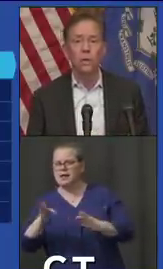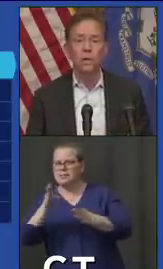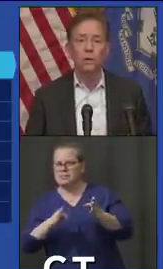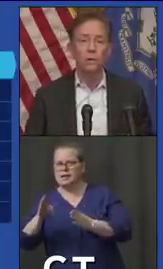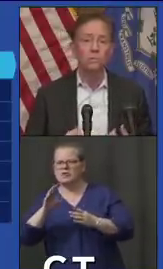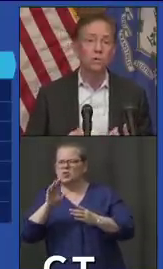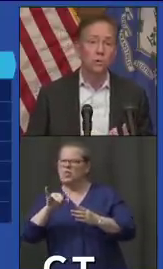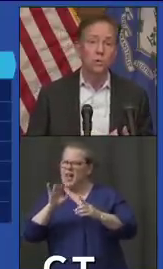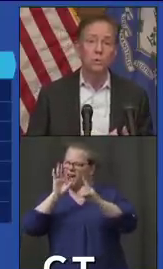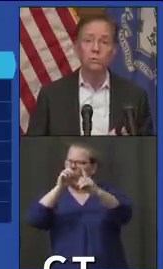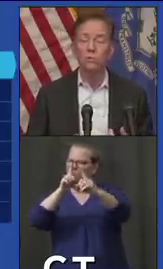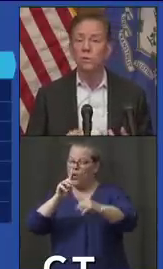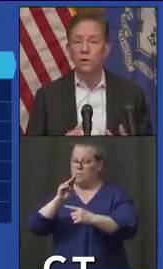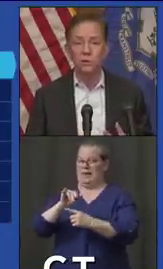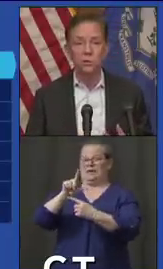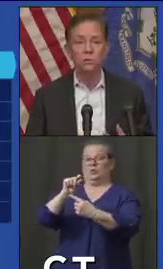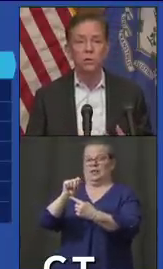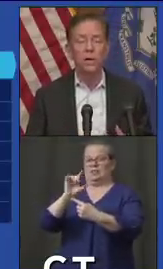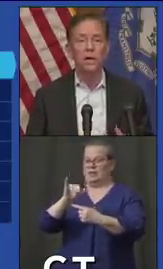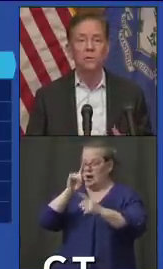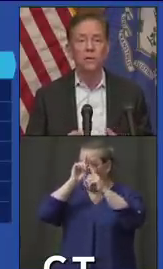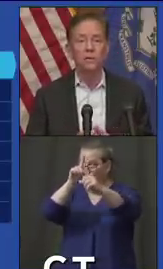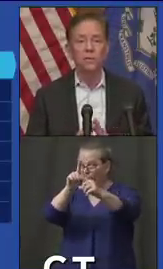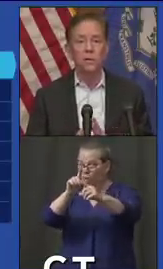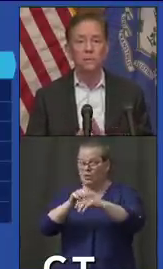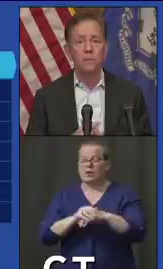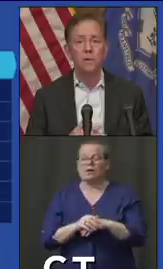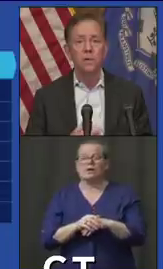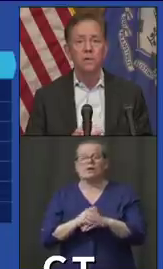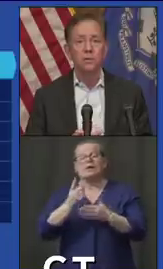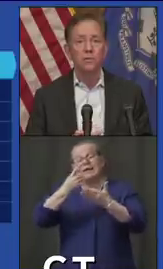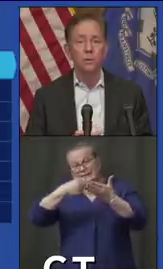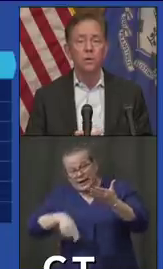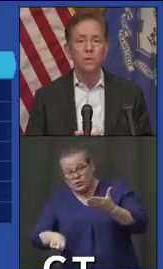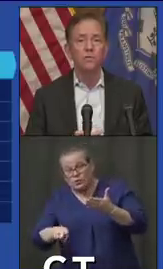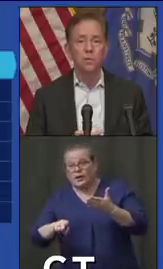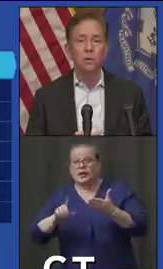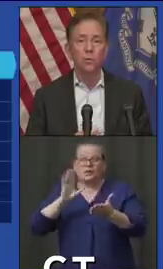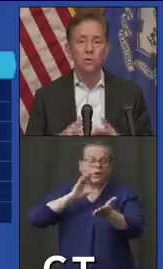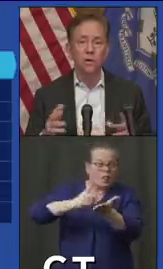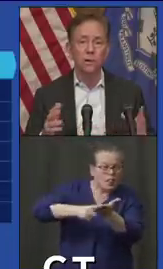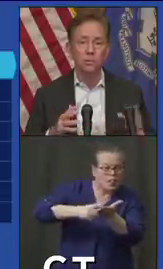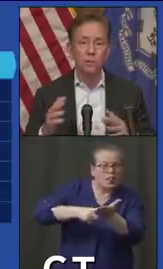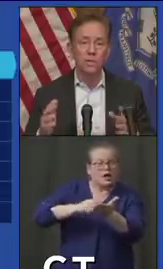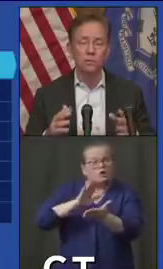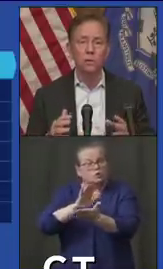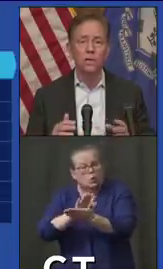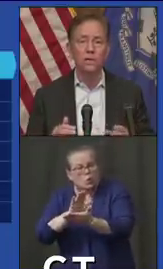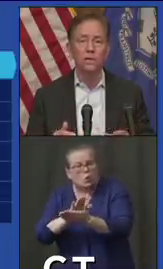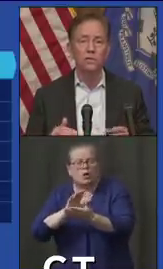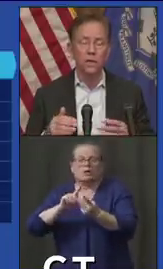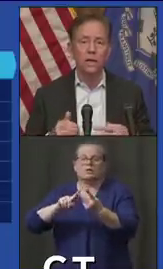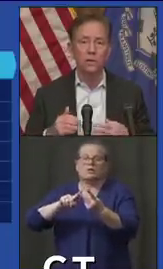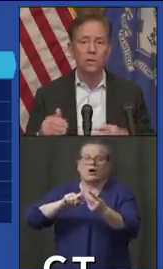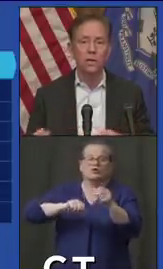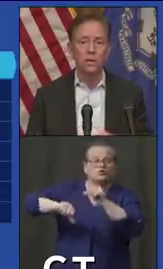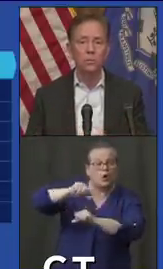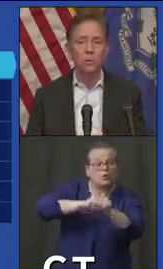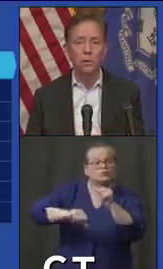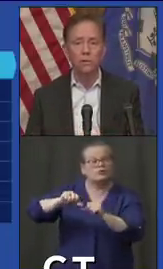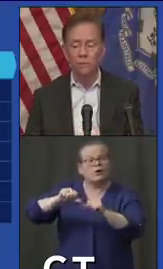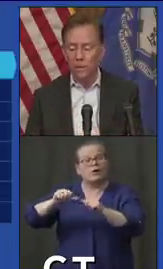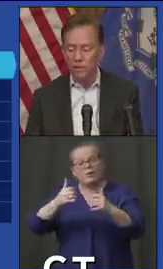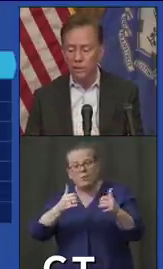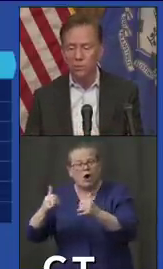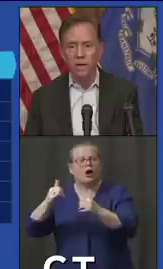next week on schools and other social gatherings. So if you would, give us a little more time as we try and test that out and get a little